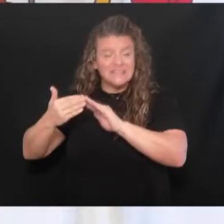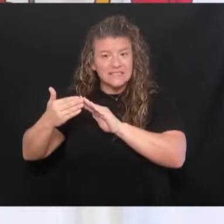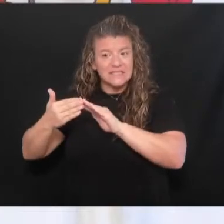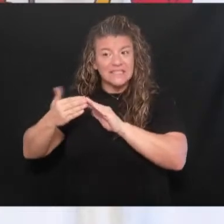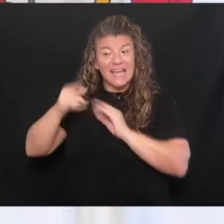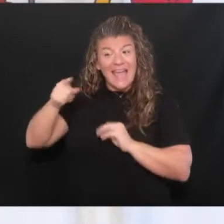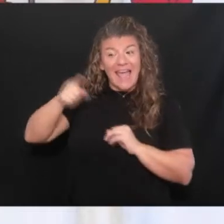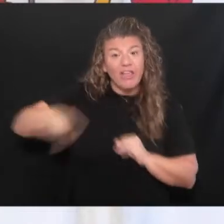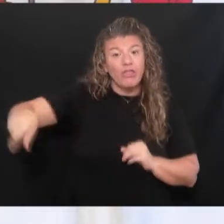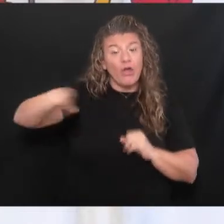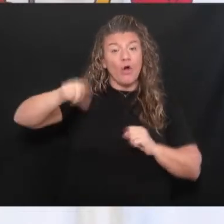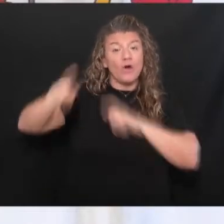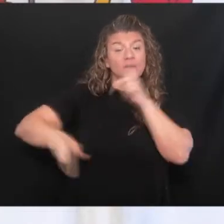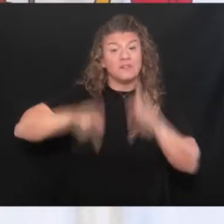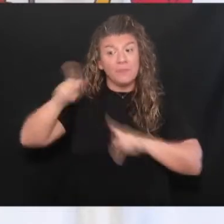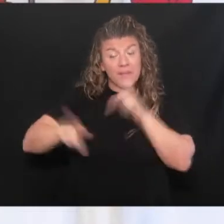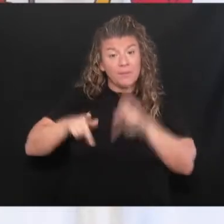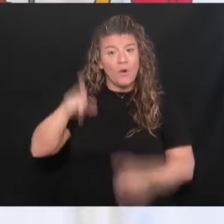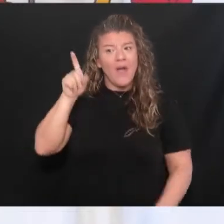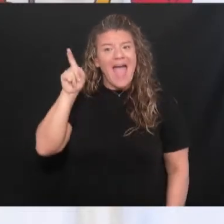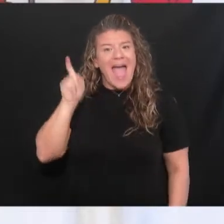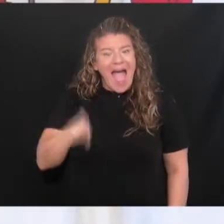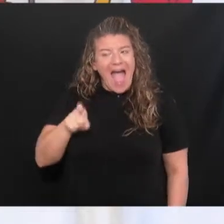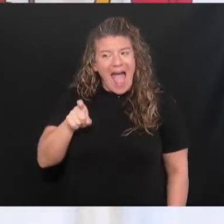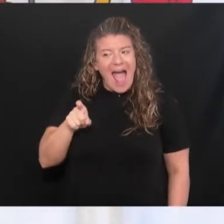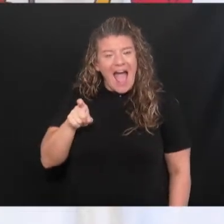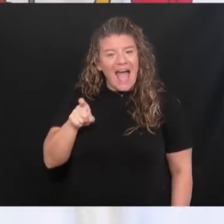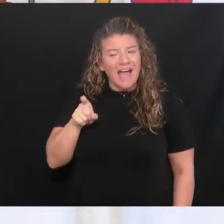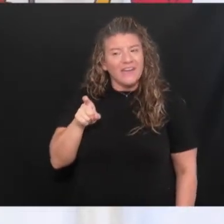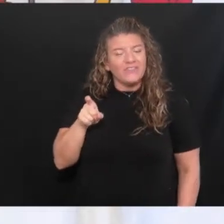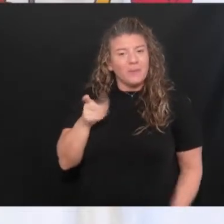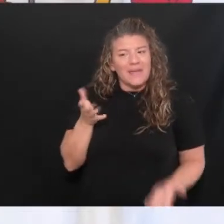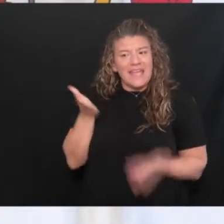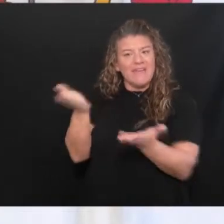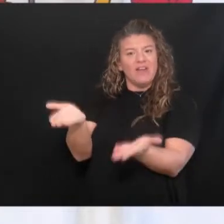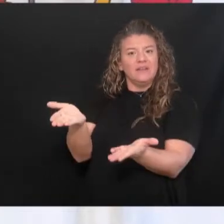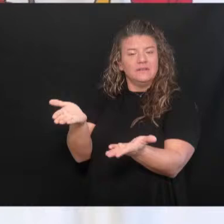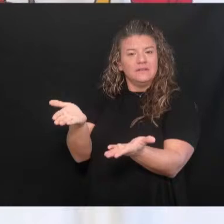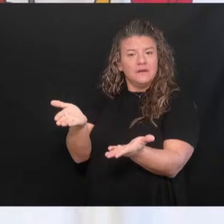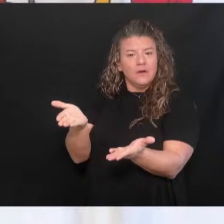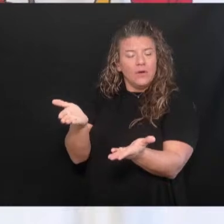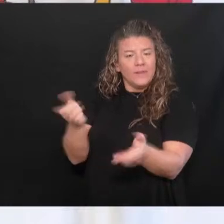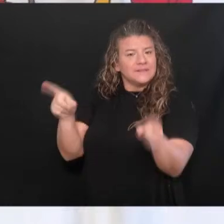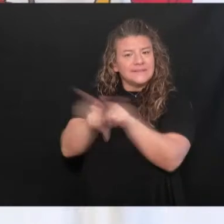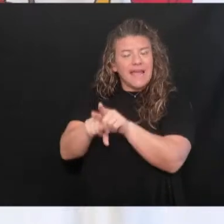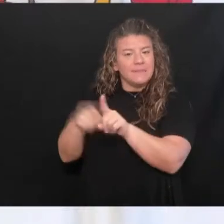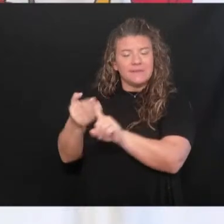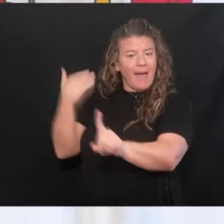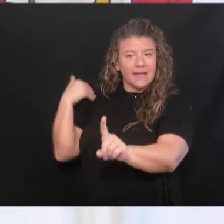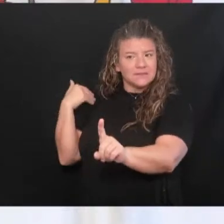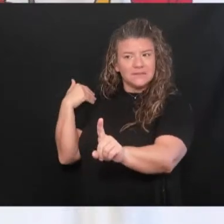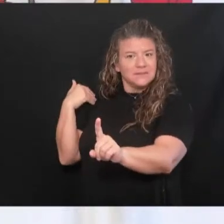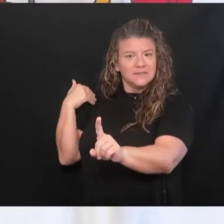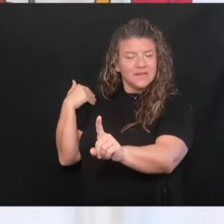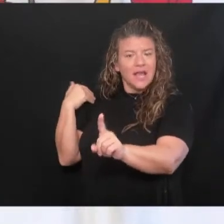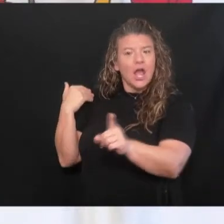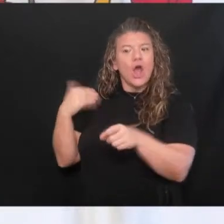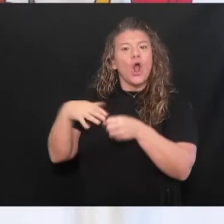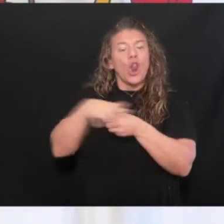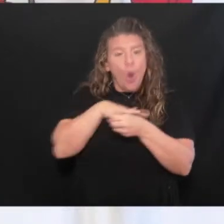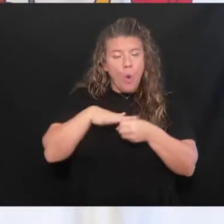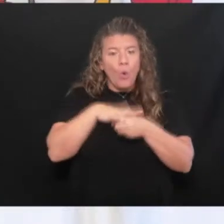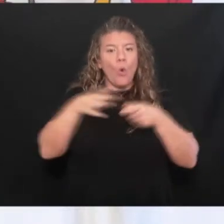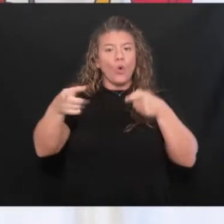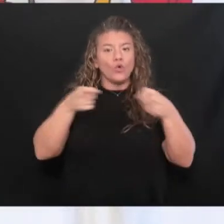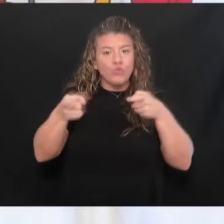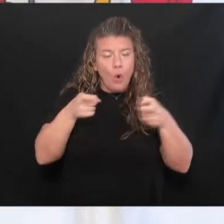those people have got to be extended what we've already done in the past. We have extended local control to